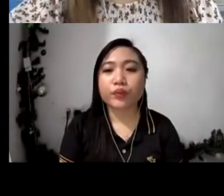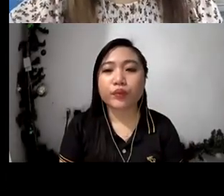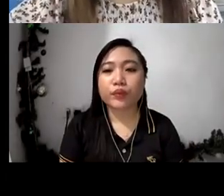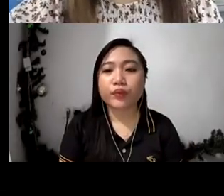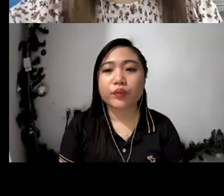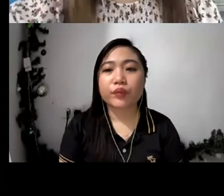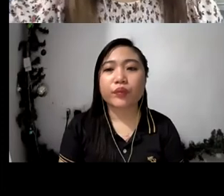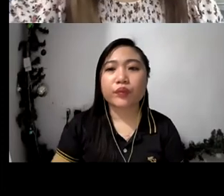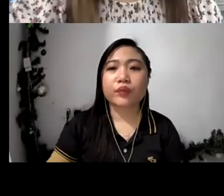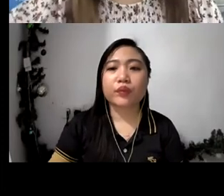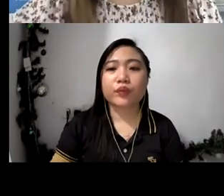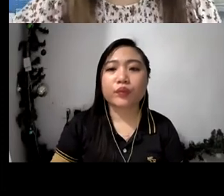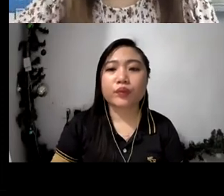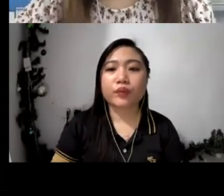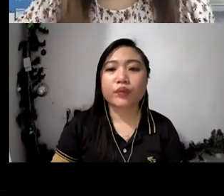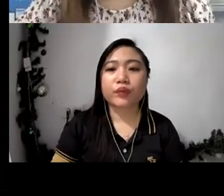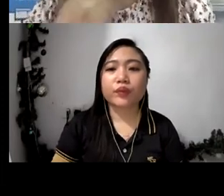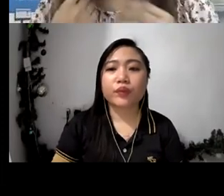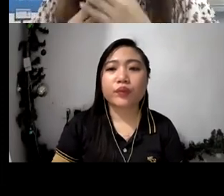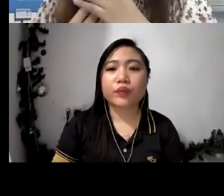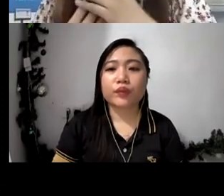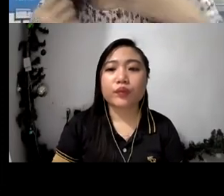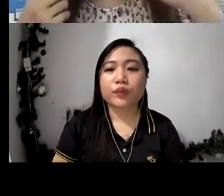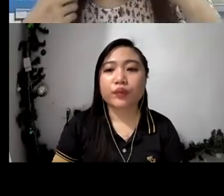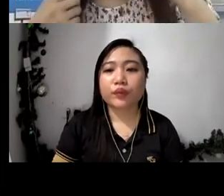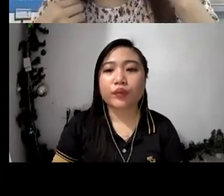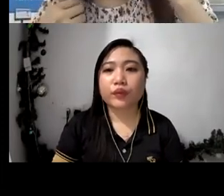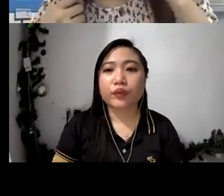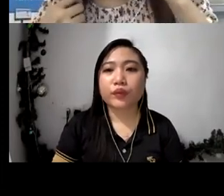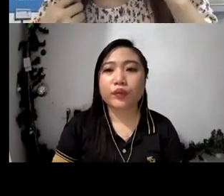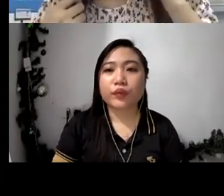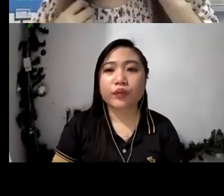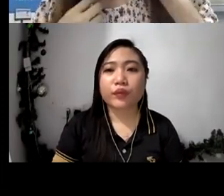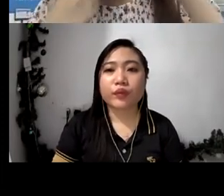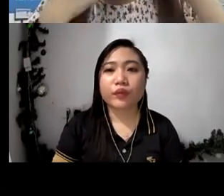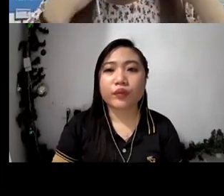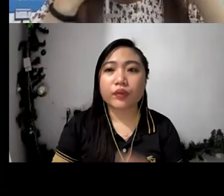Paperclip, Del, and Net. So, kung okay,